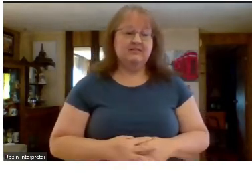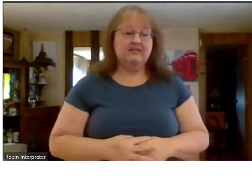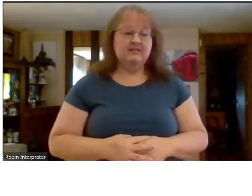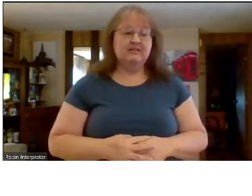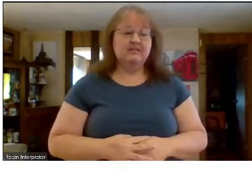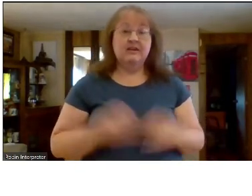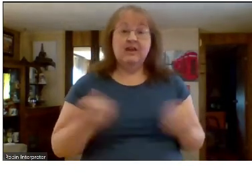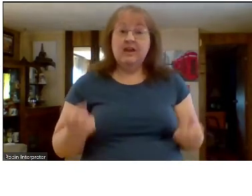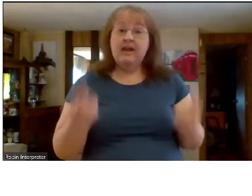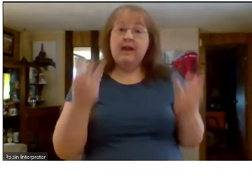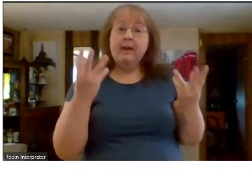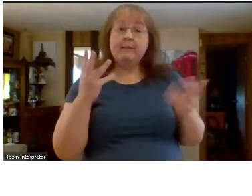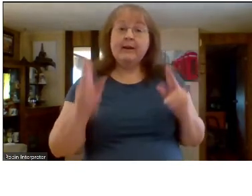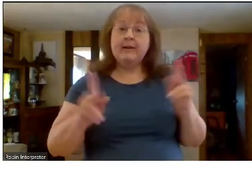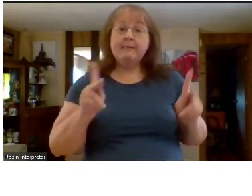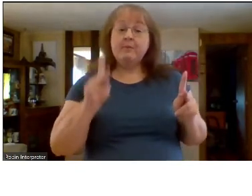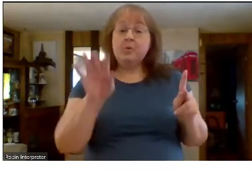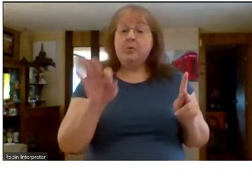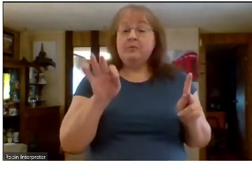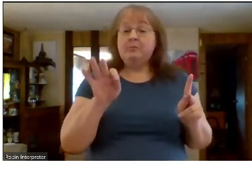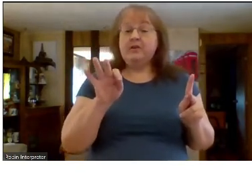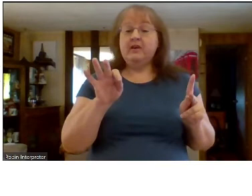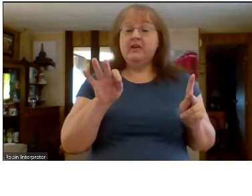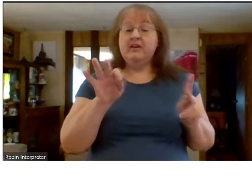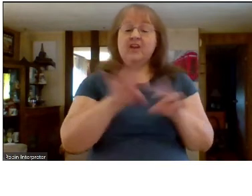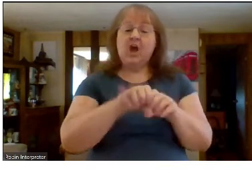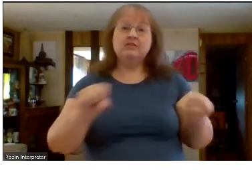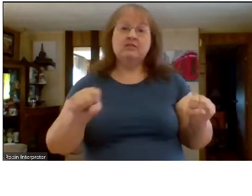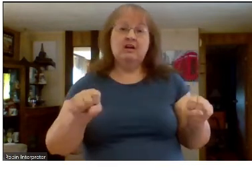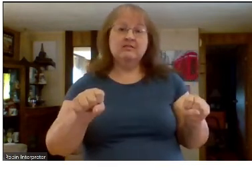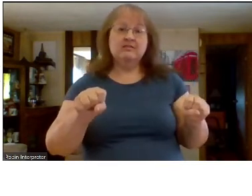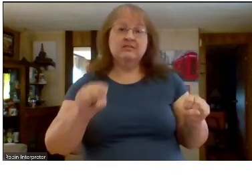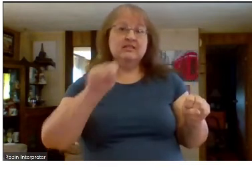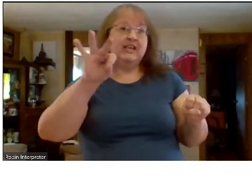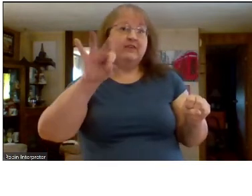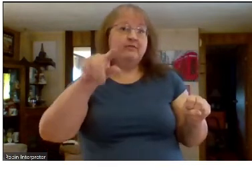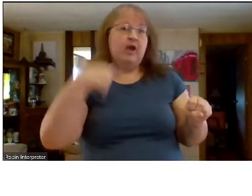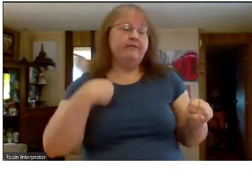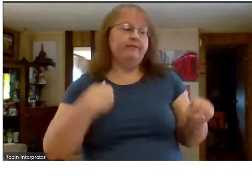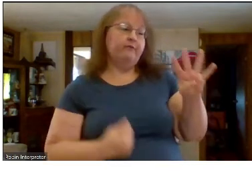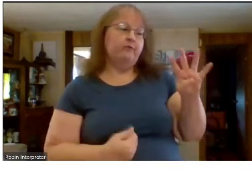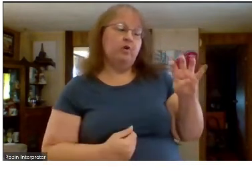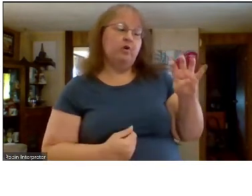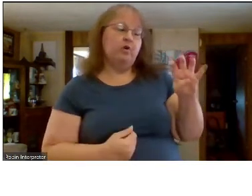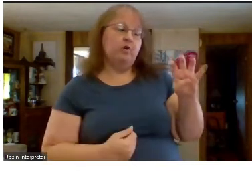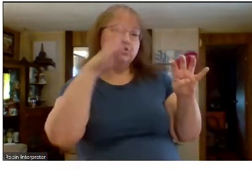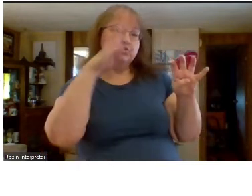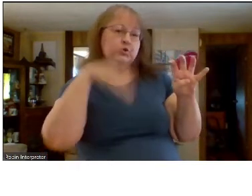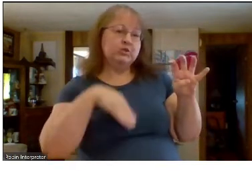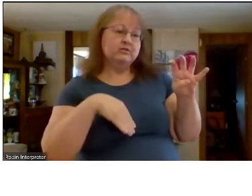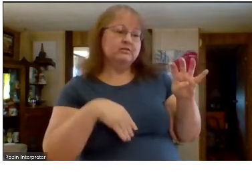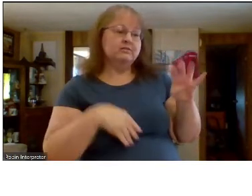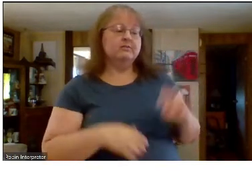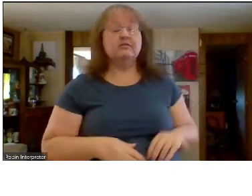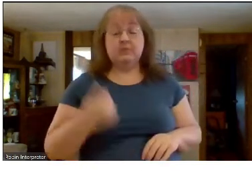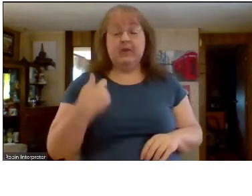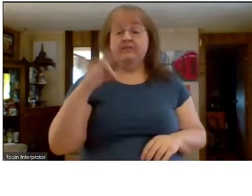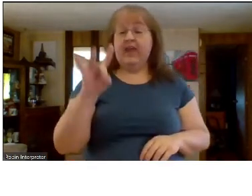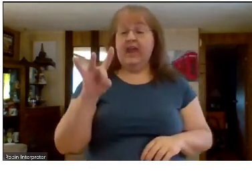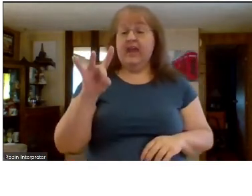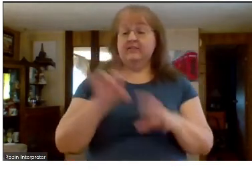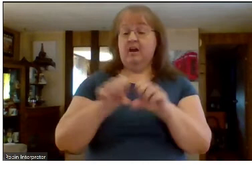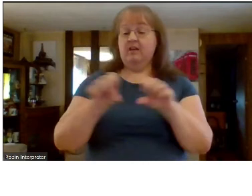All right, so let's see. How many people would choose hot dogs if the population was 400